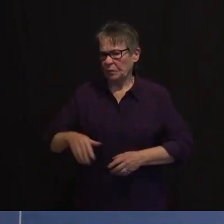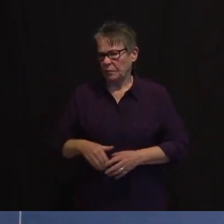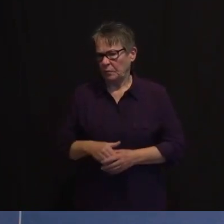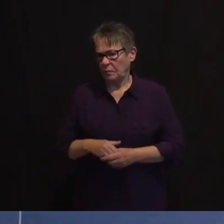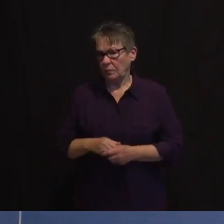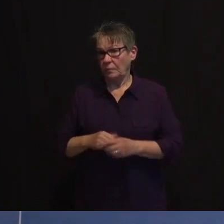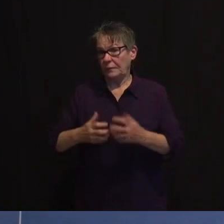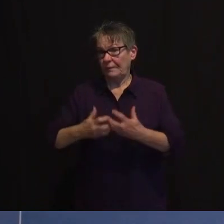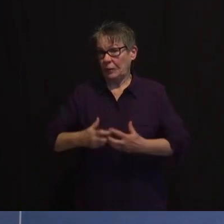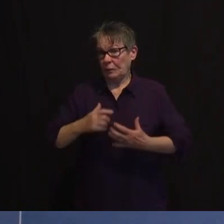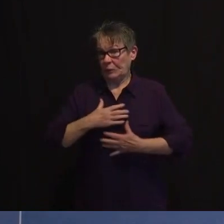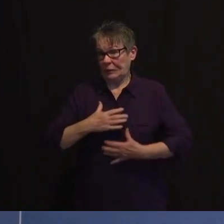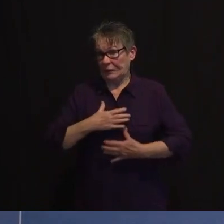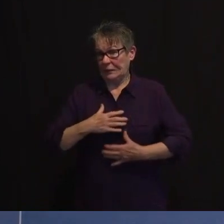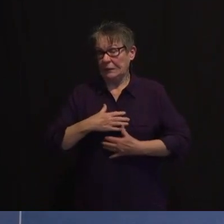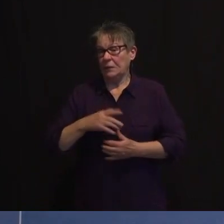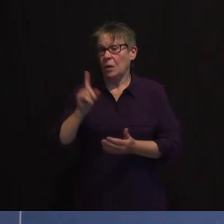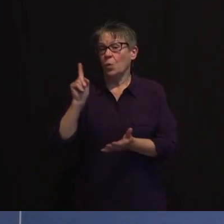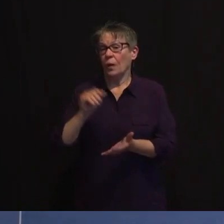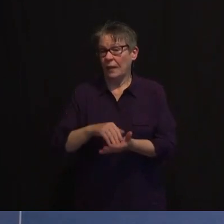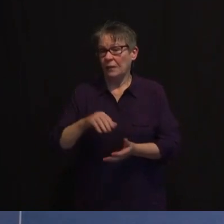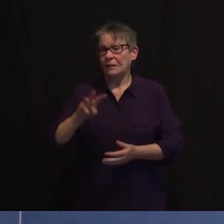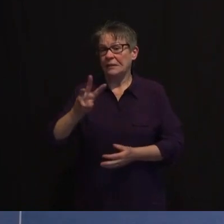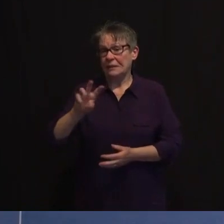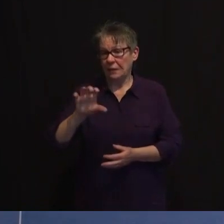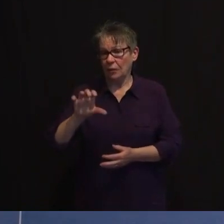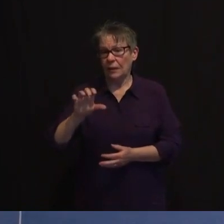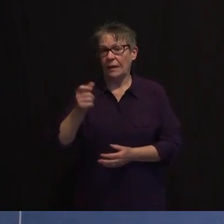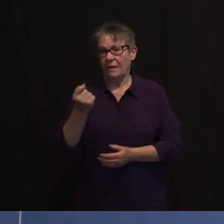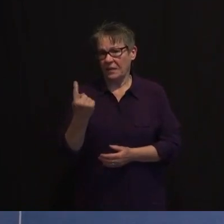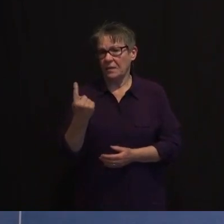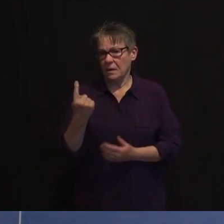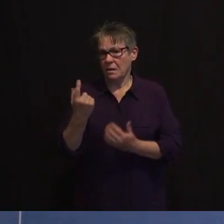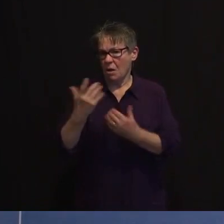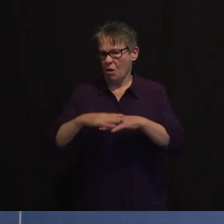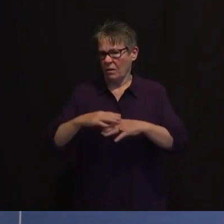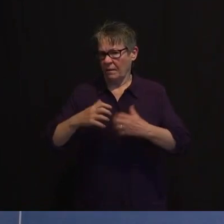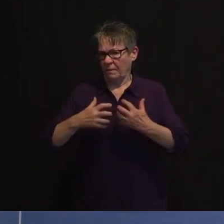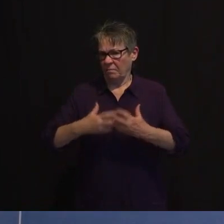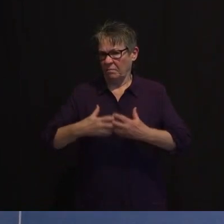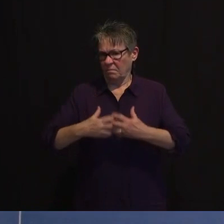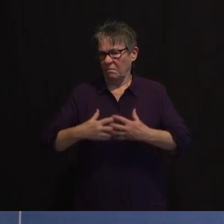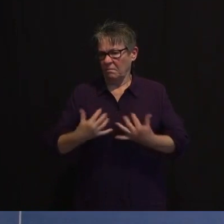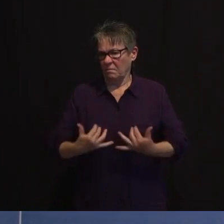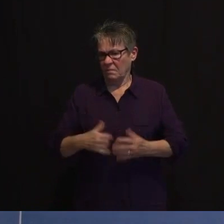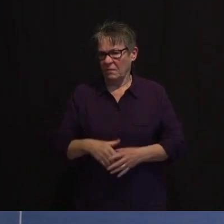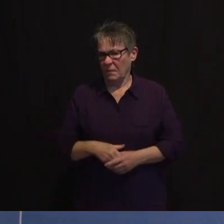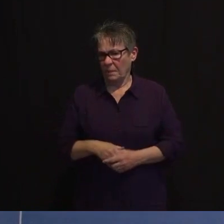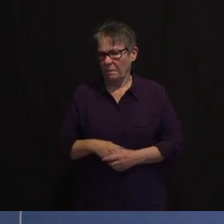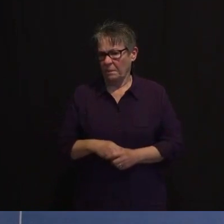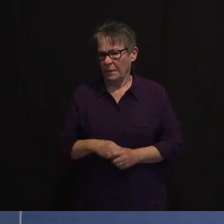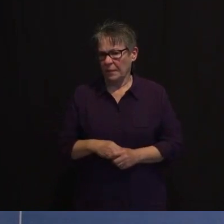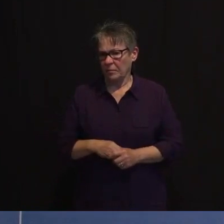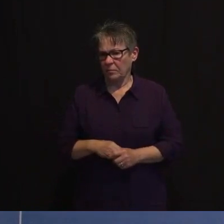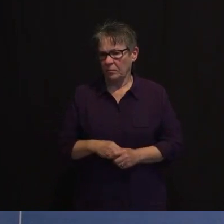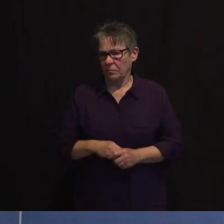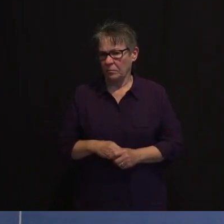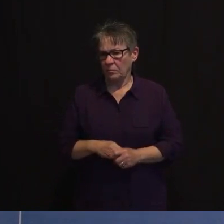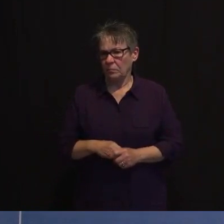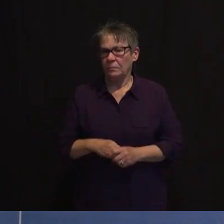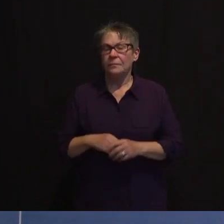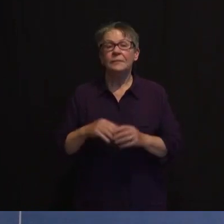97%. Yesterday, we discharged 556 individuals who had a diagnosis